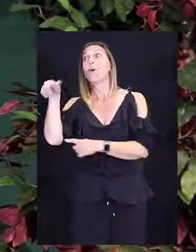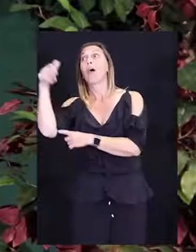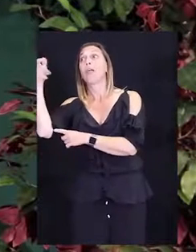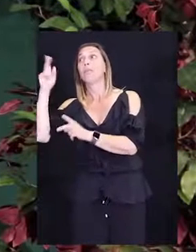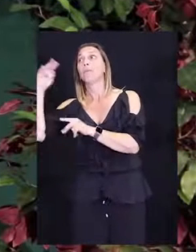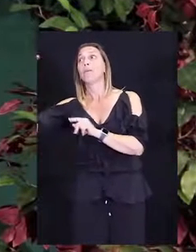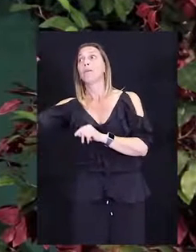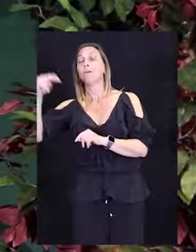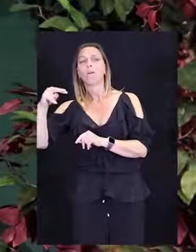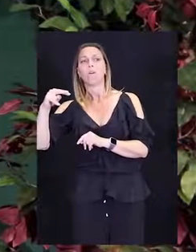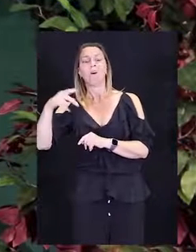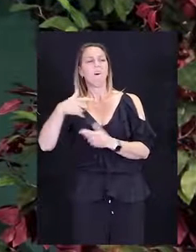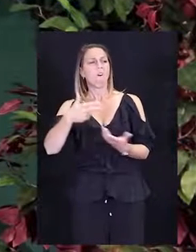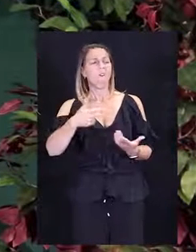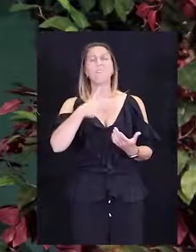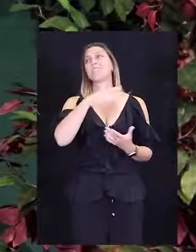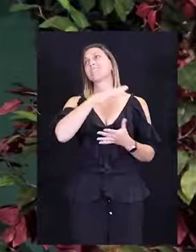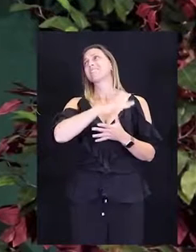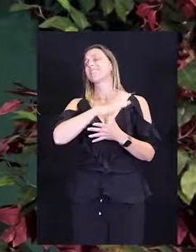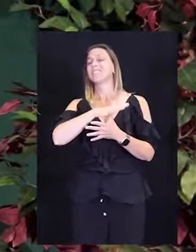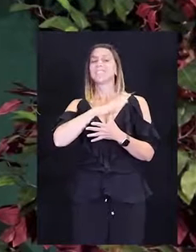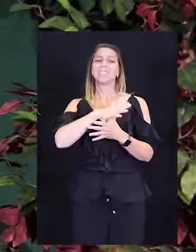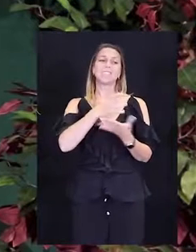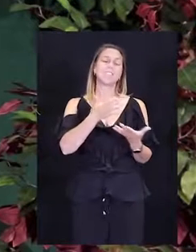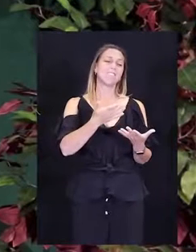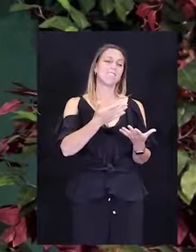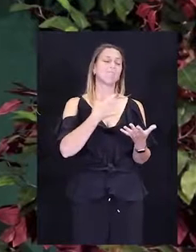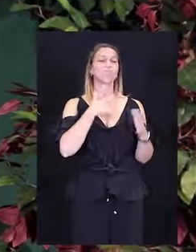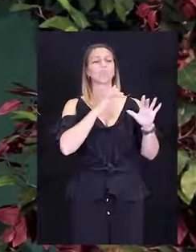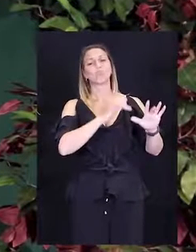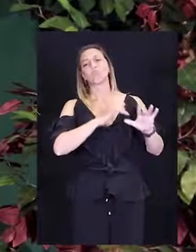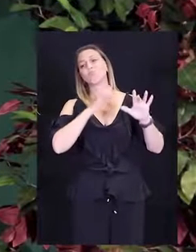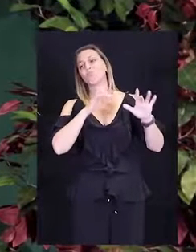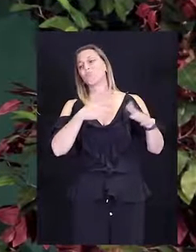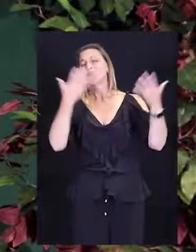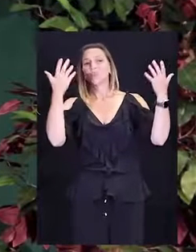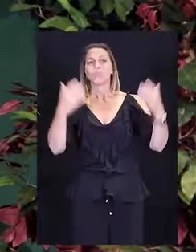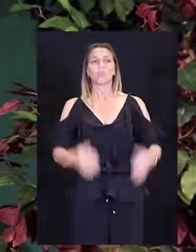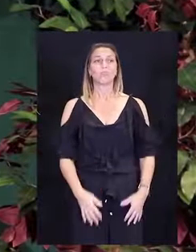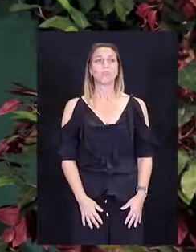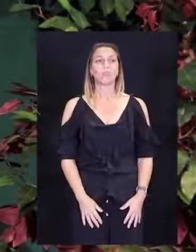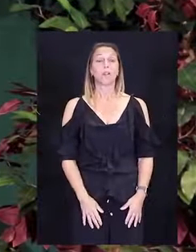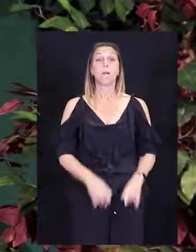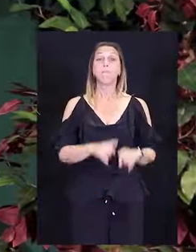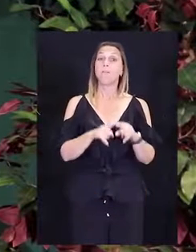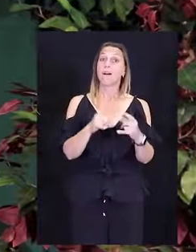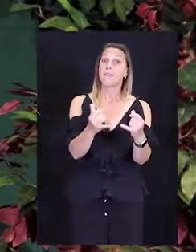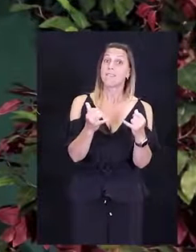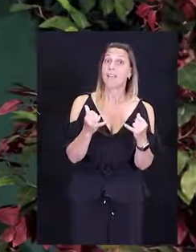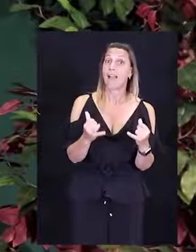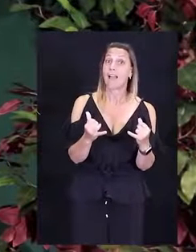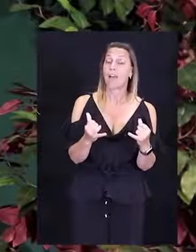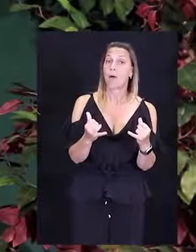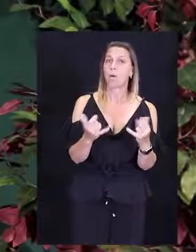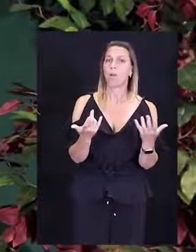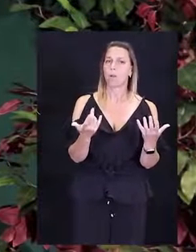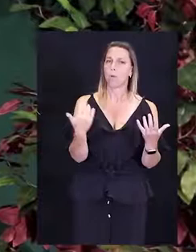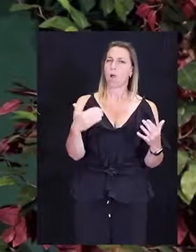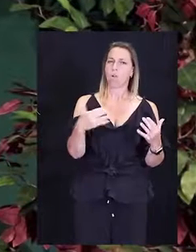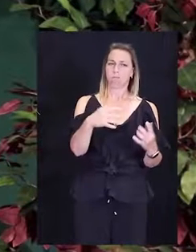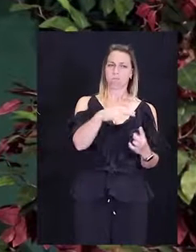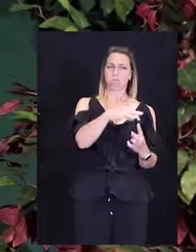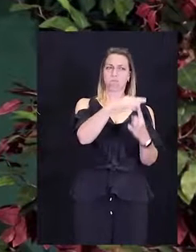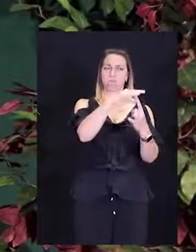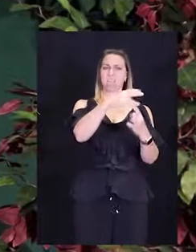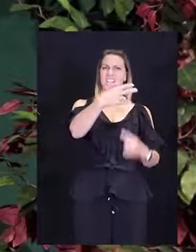the class that lost their senior year. Plain and simple, it sucks. But you now have a place in history, and history is